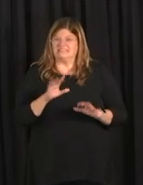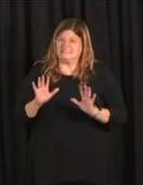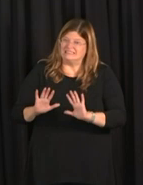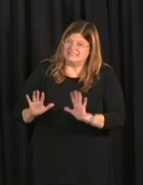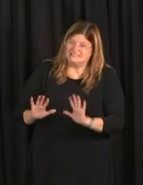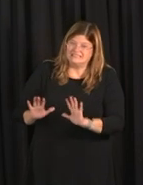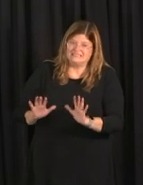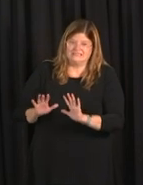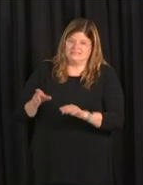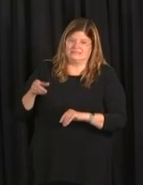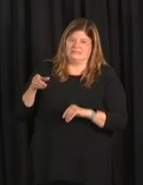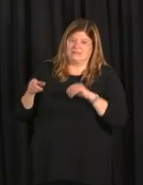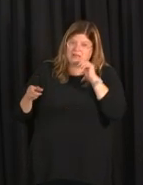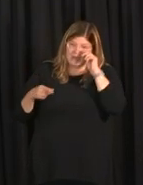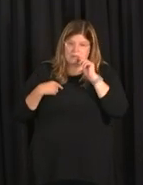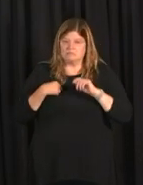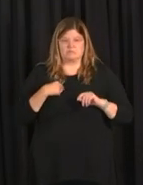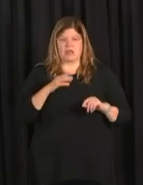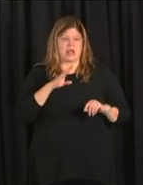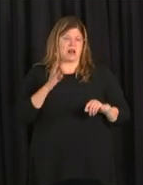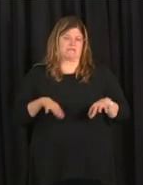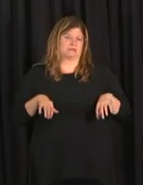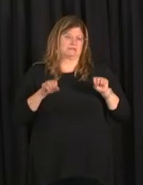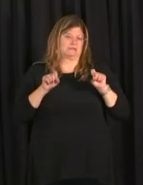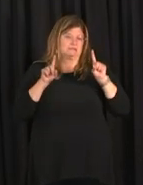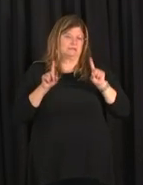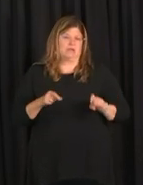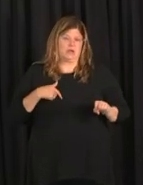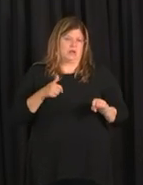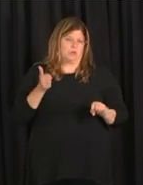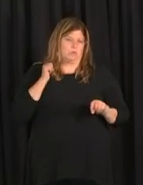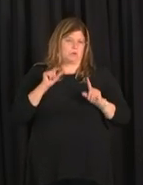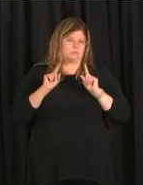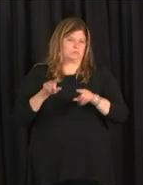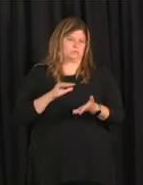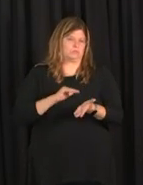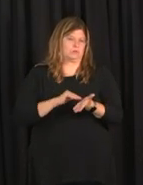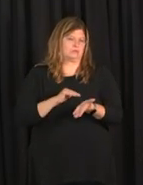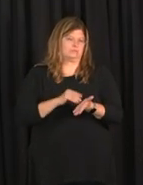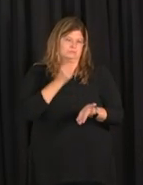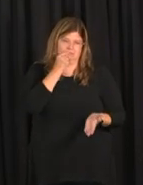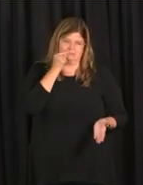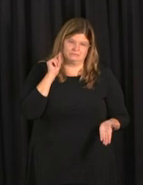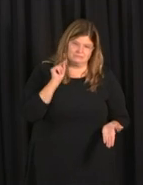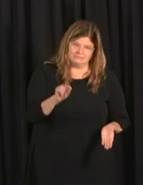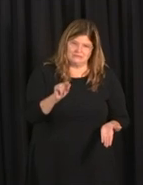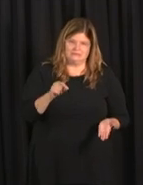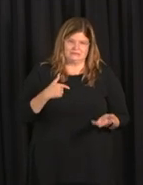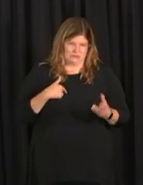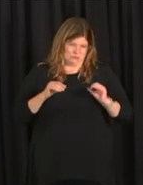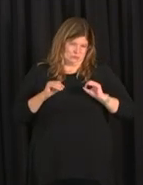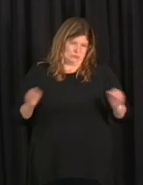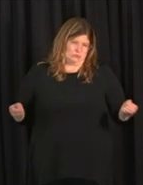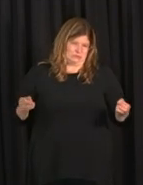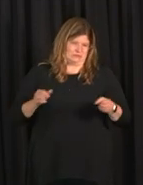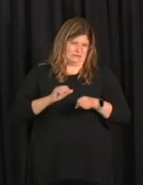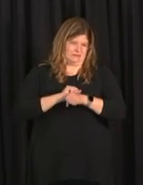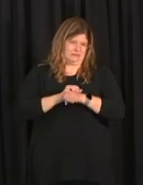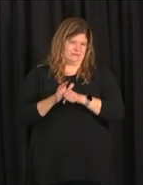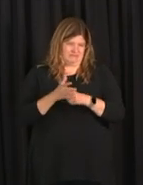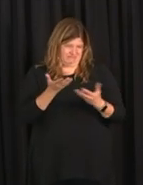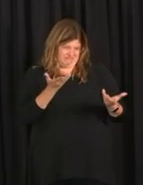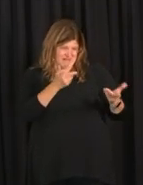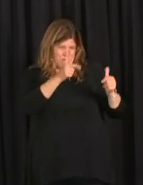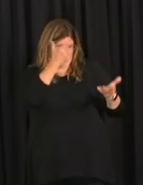that they have never been tested and that they also have not been to a medical facility and therefore could not have knowingly been